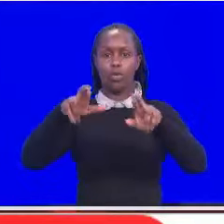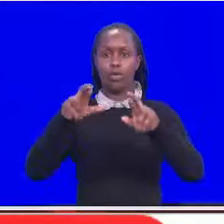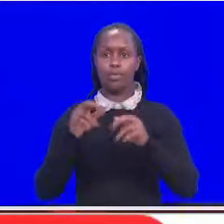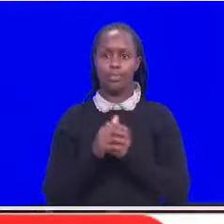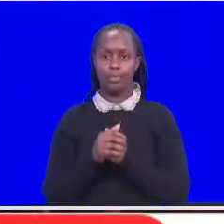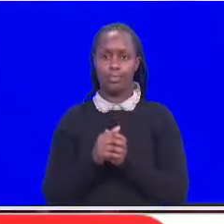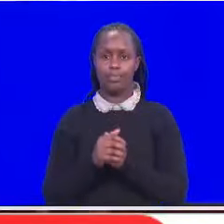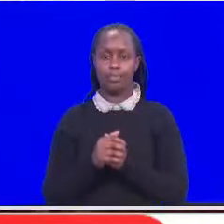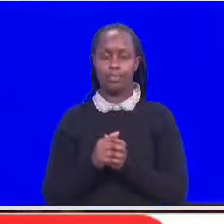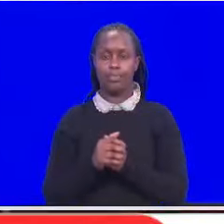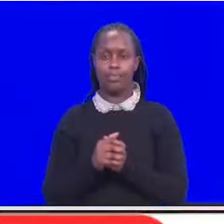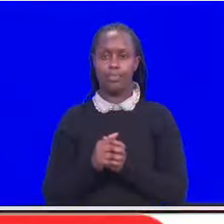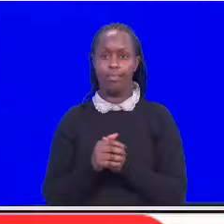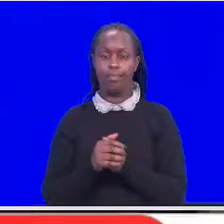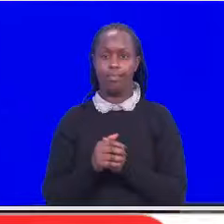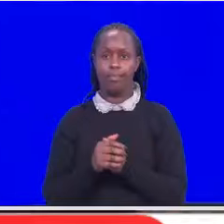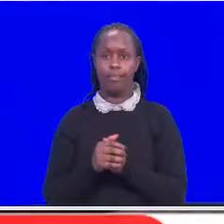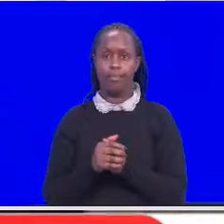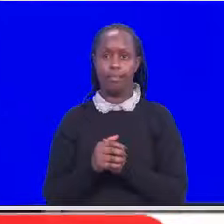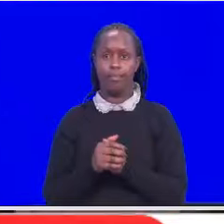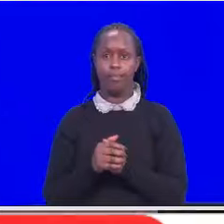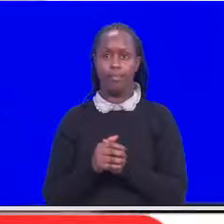the details.